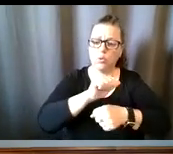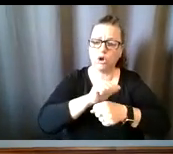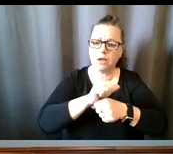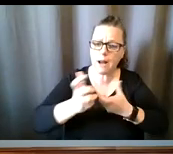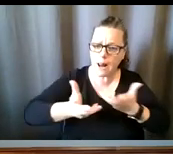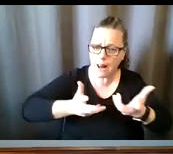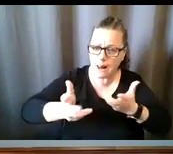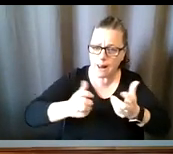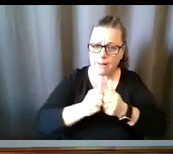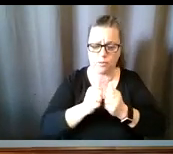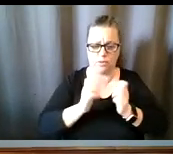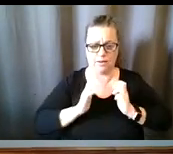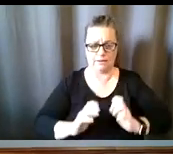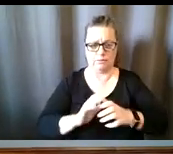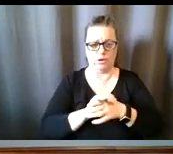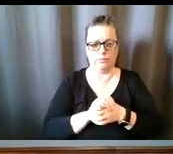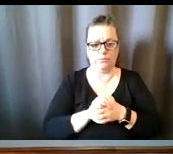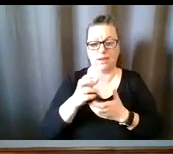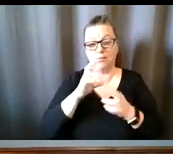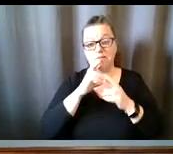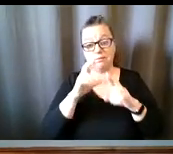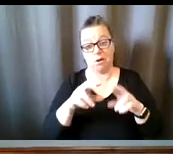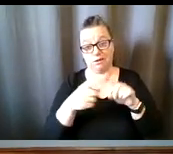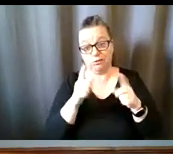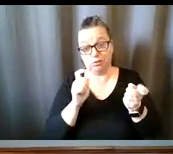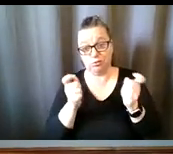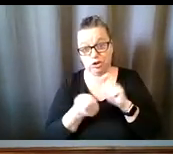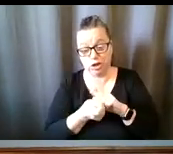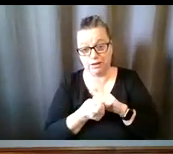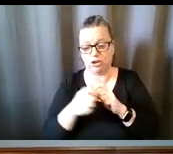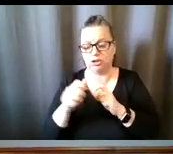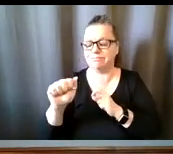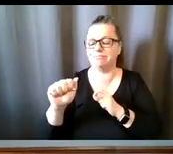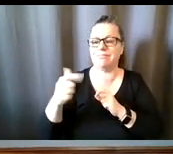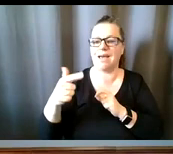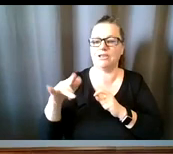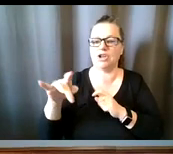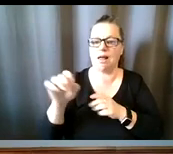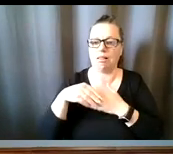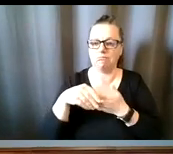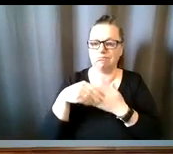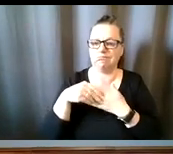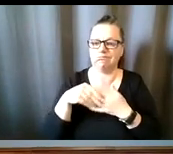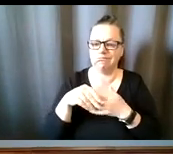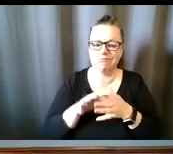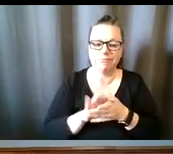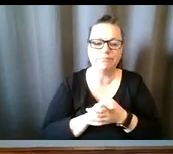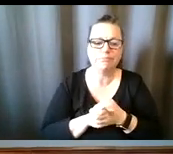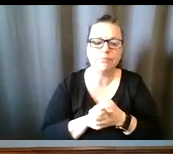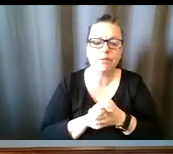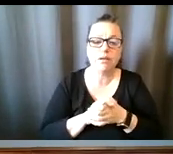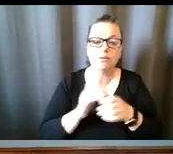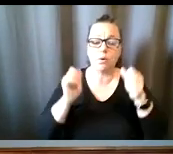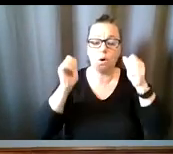want. And it's responding to change and being agile in adapting. And so all of these